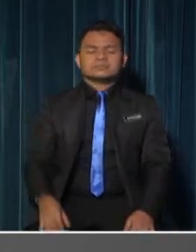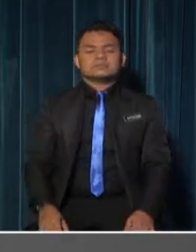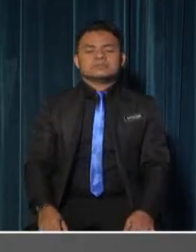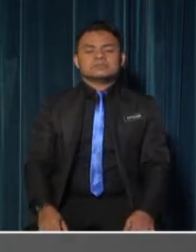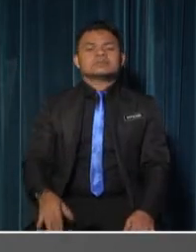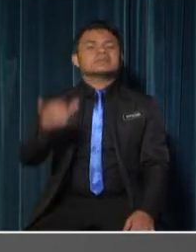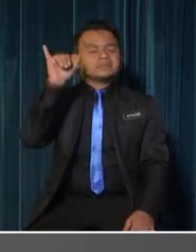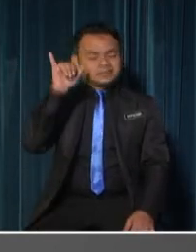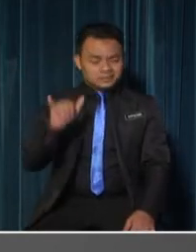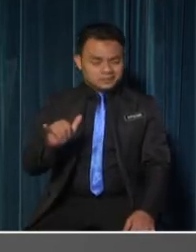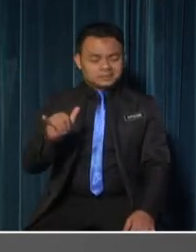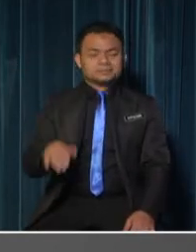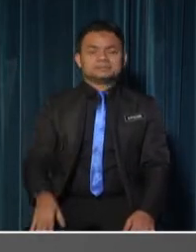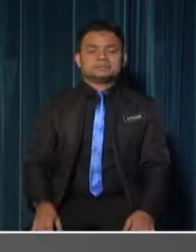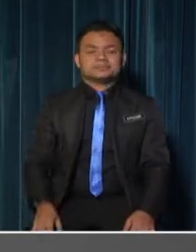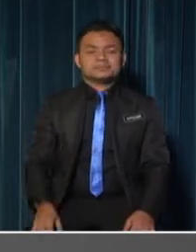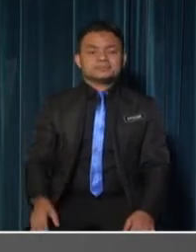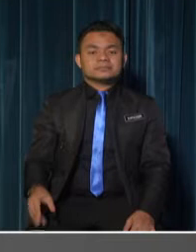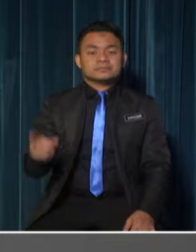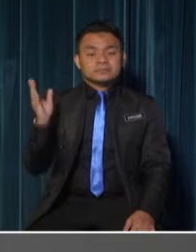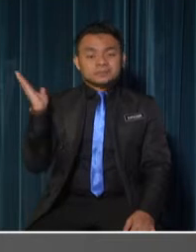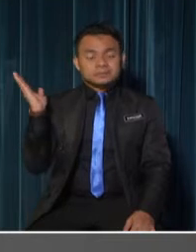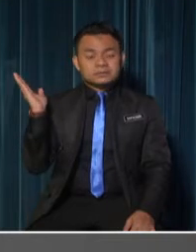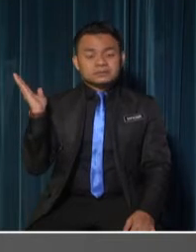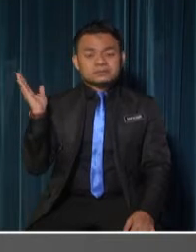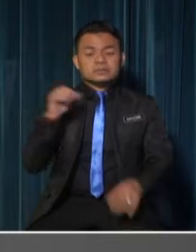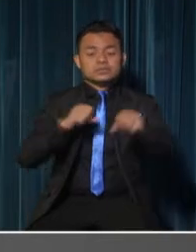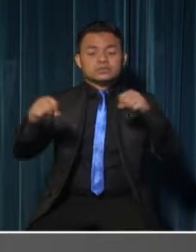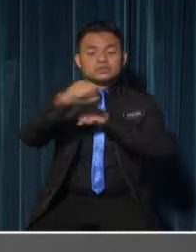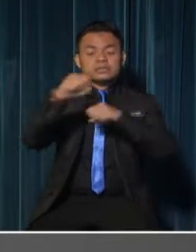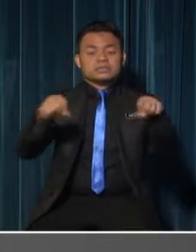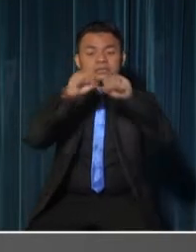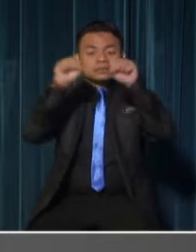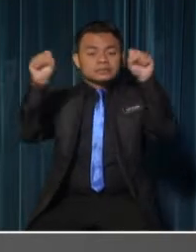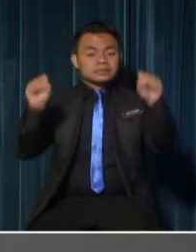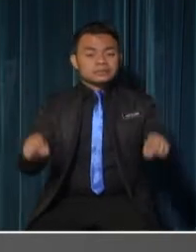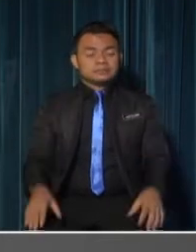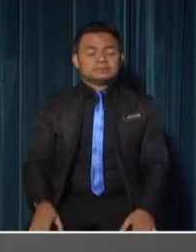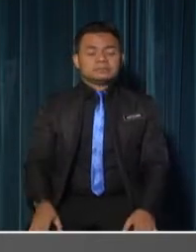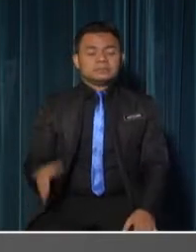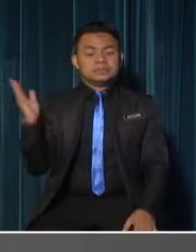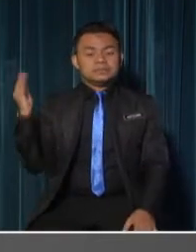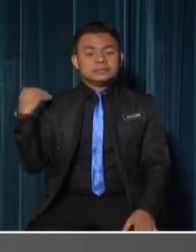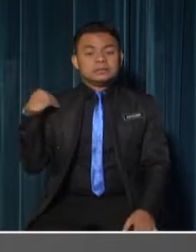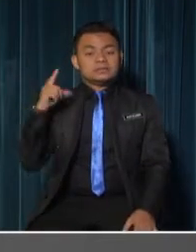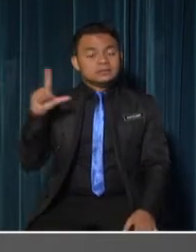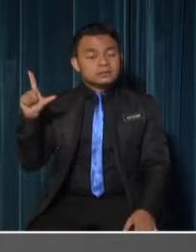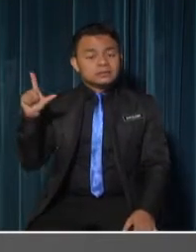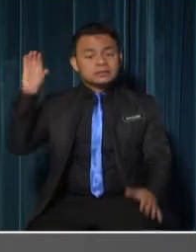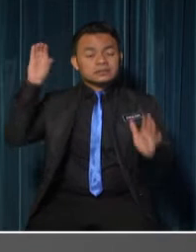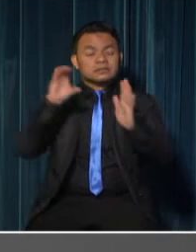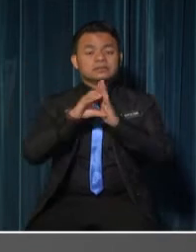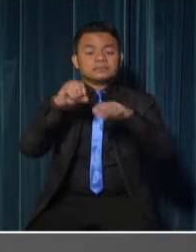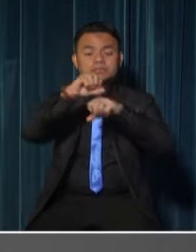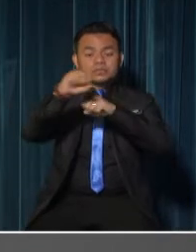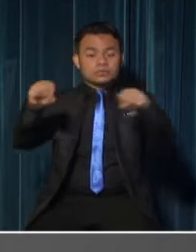Of course, that is our solar system. This is a picture of the solar system. Do